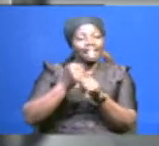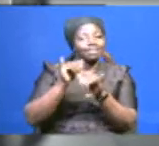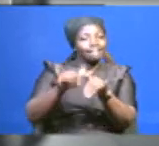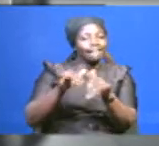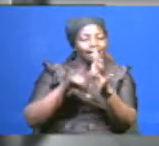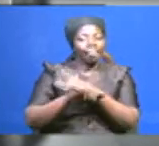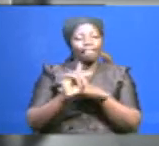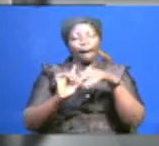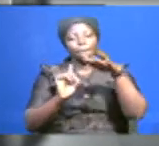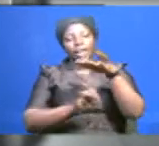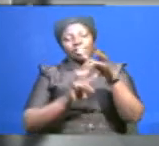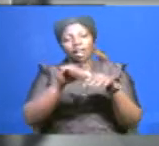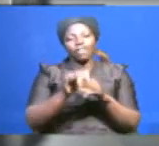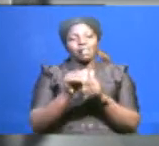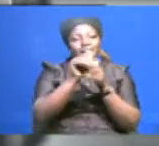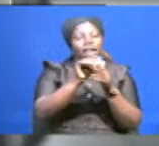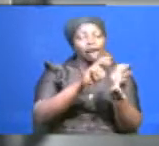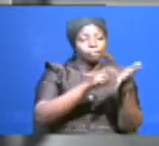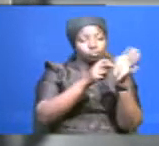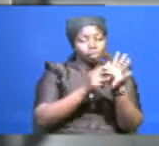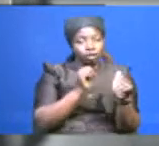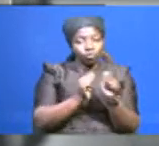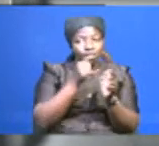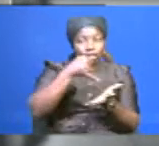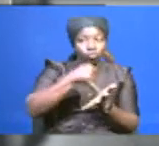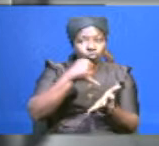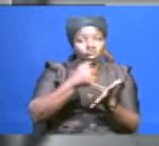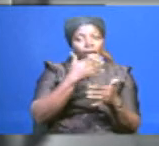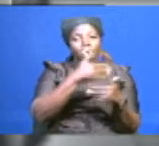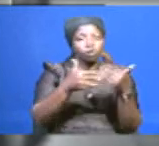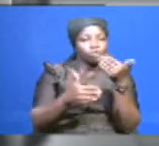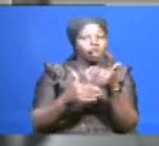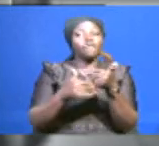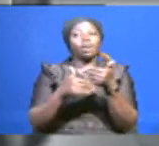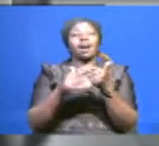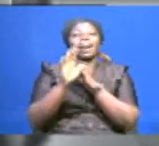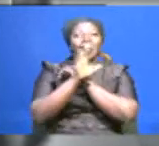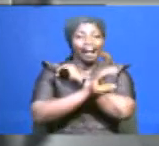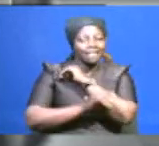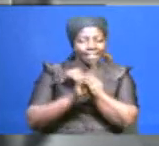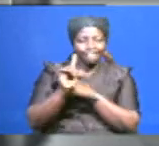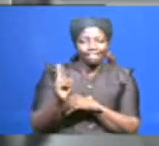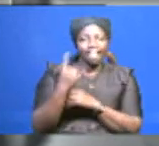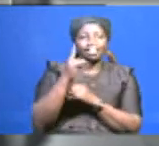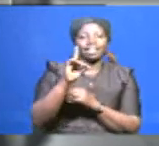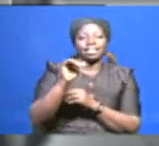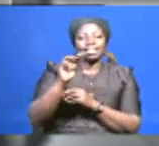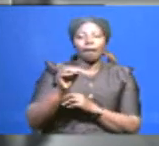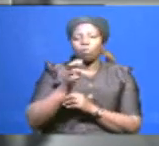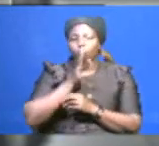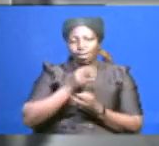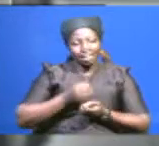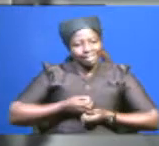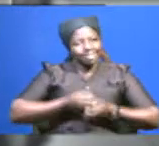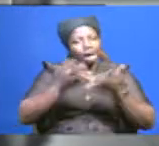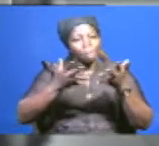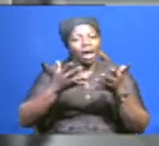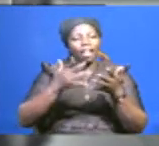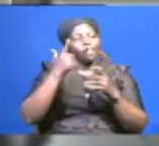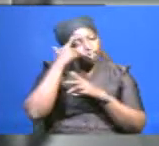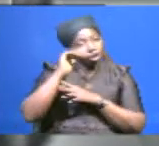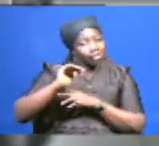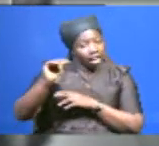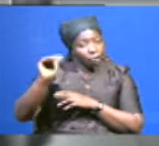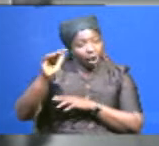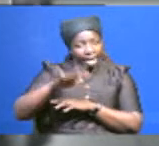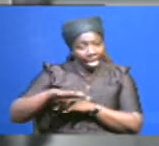Mamunga spearheaded projects that included the construction of the country's first dams, water supply schemes for urban areas,